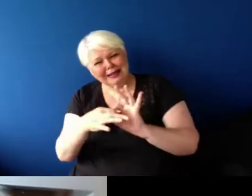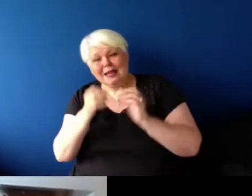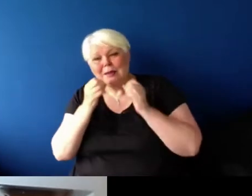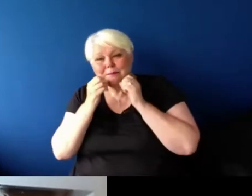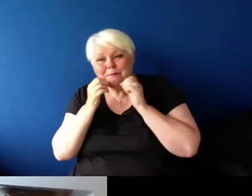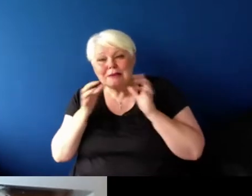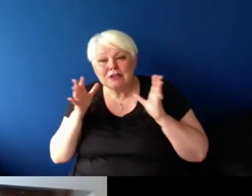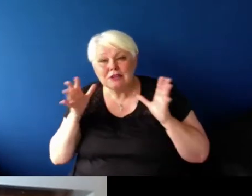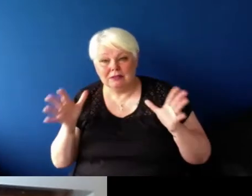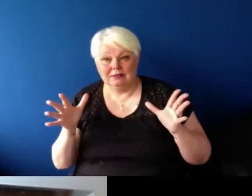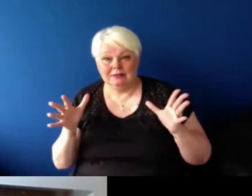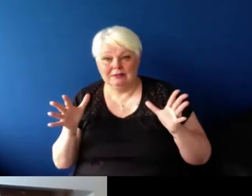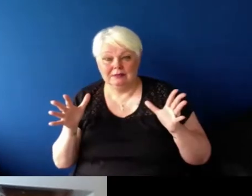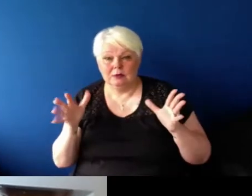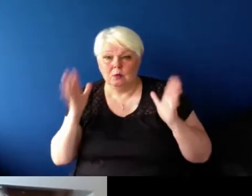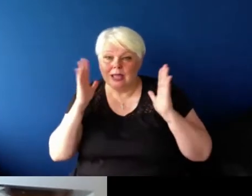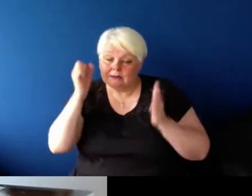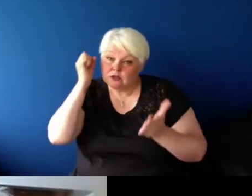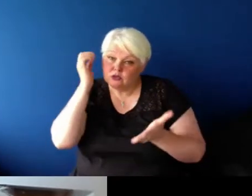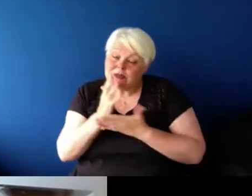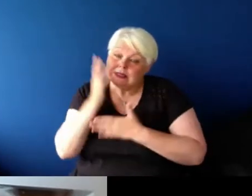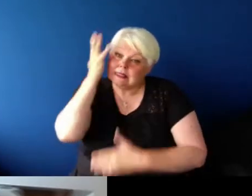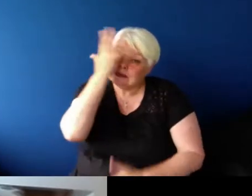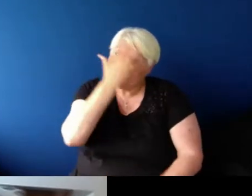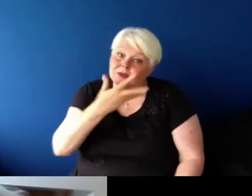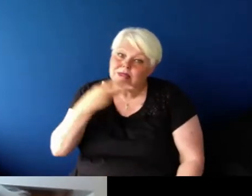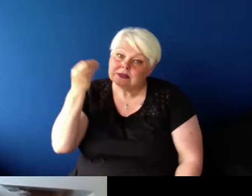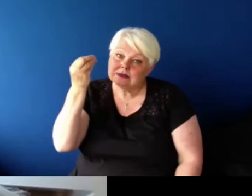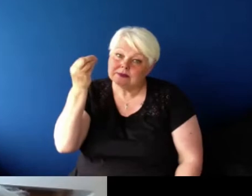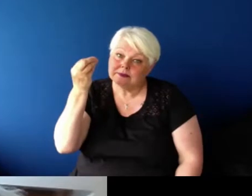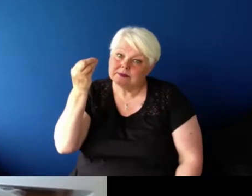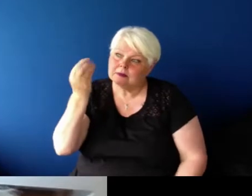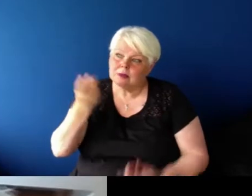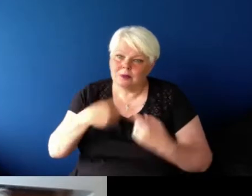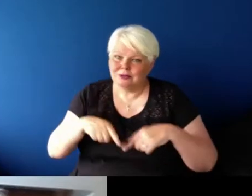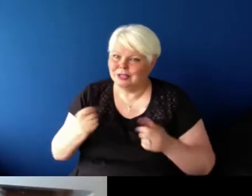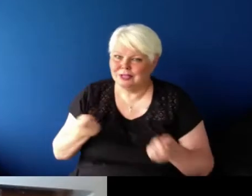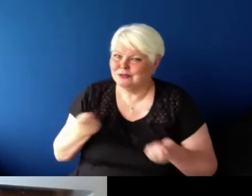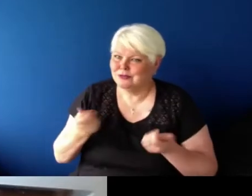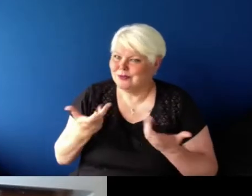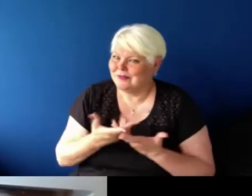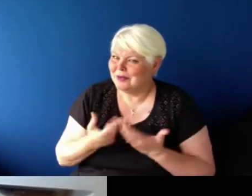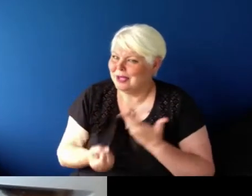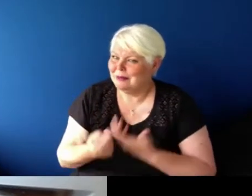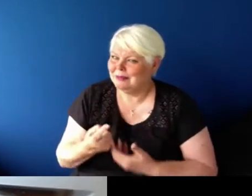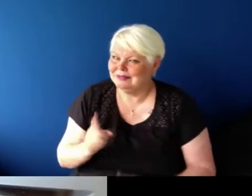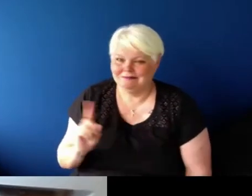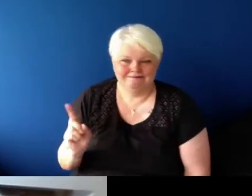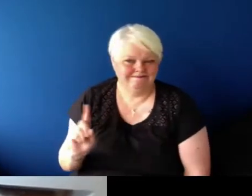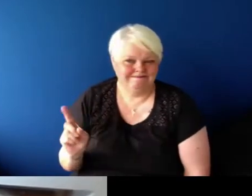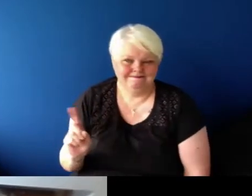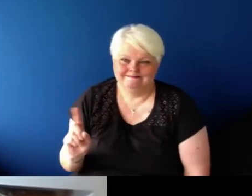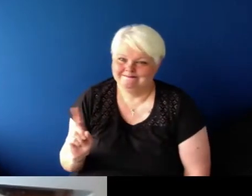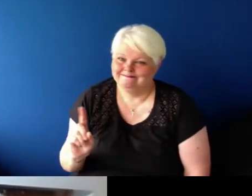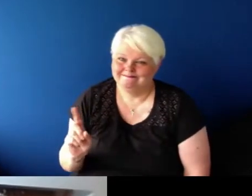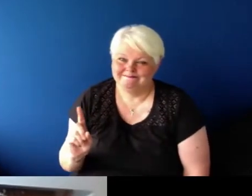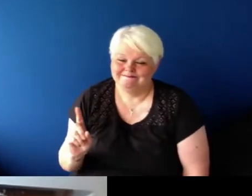we have to trust the Spirit in that. We're not in control of how that happens. But